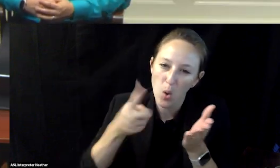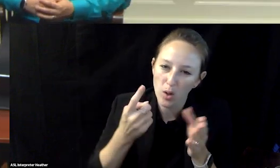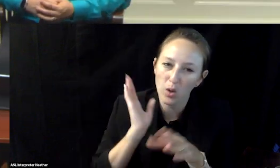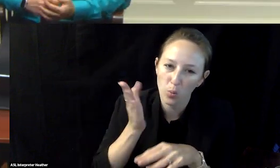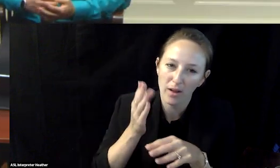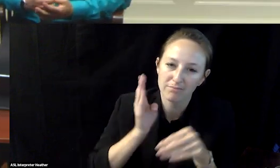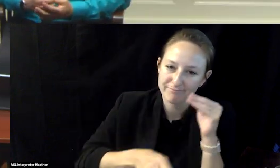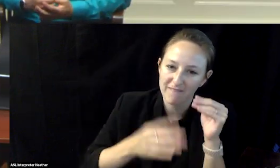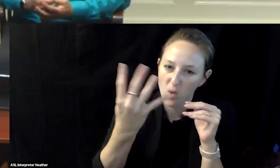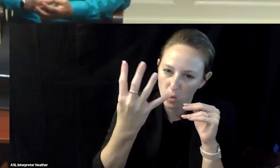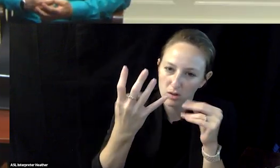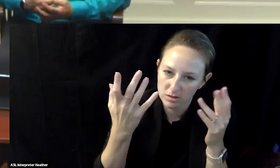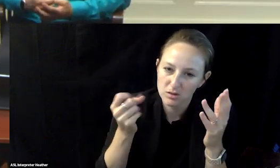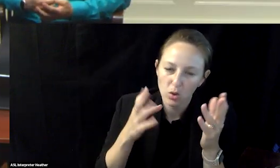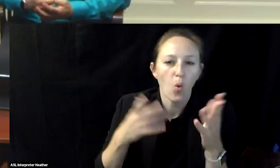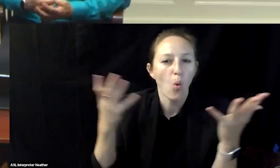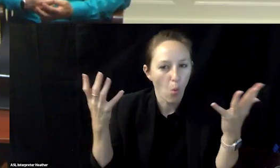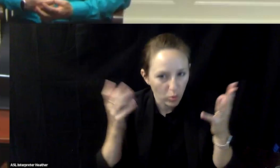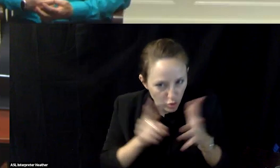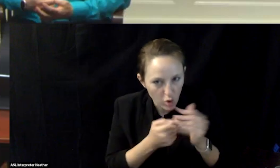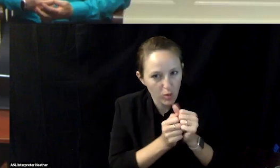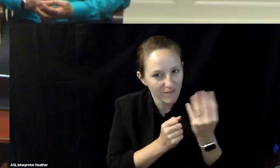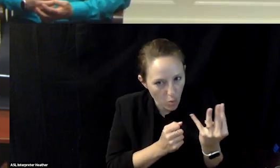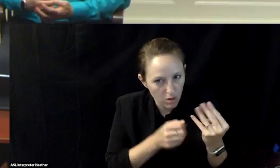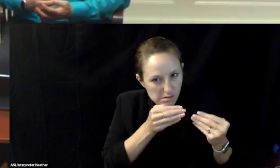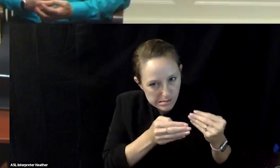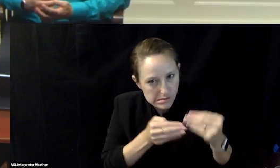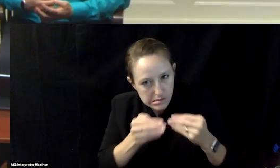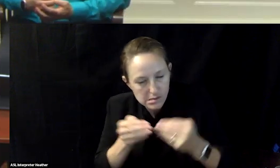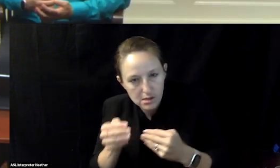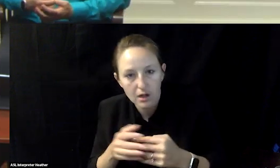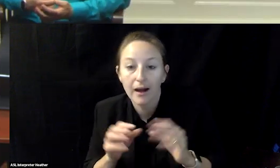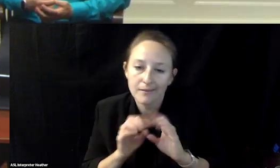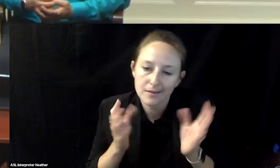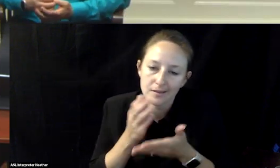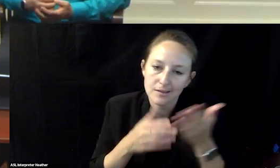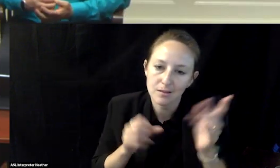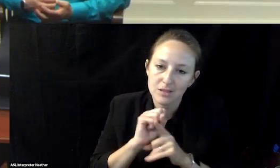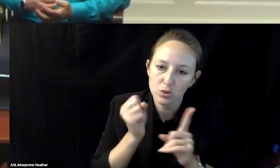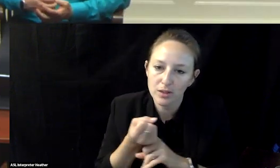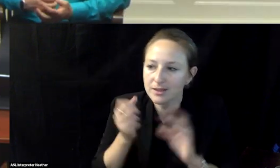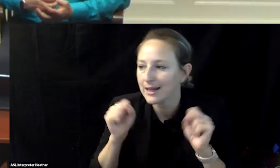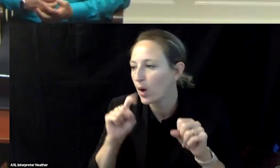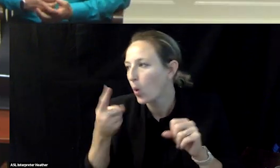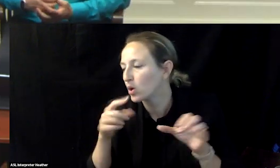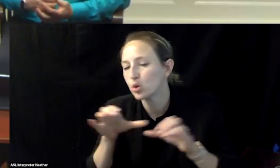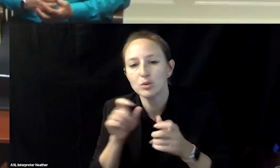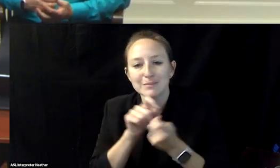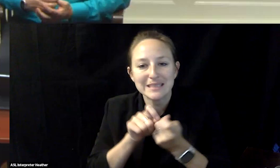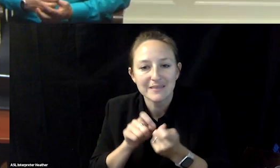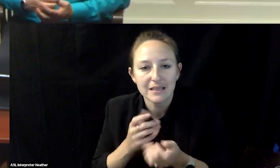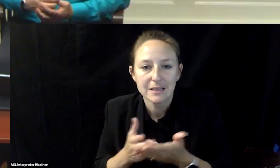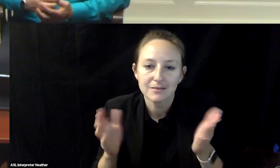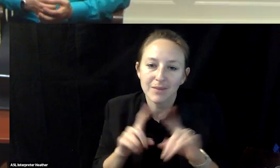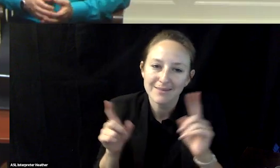way. Now, obviously, sometimes circumstances can always dictate that you can only do certain things.